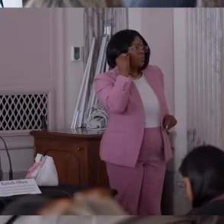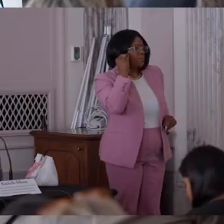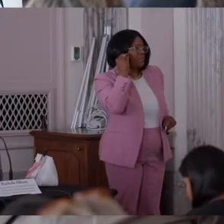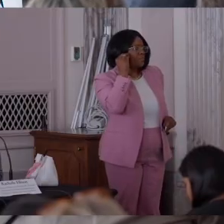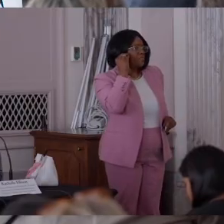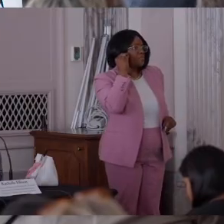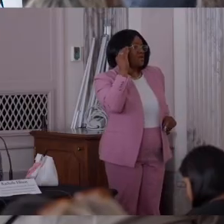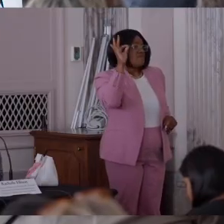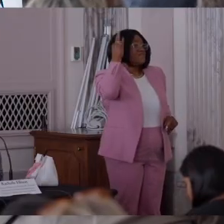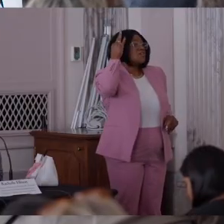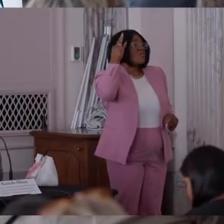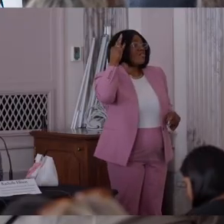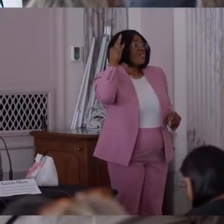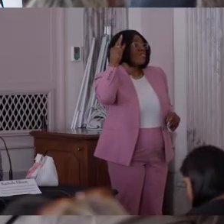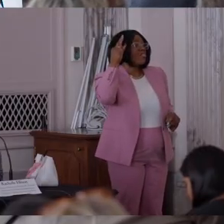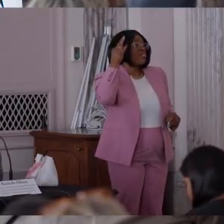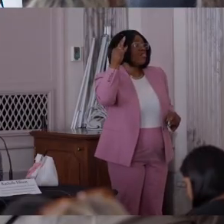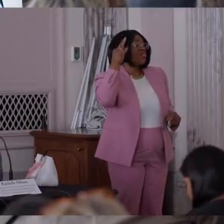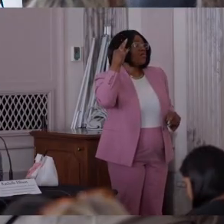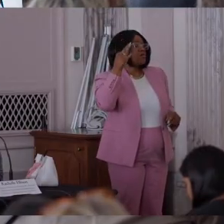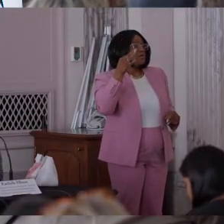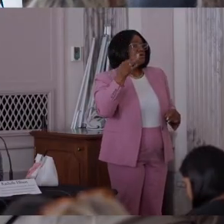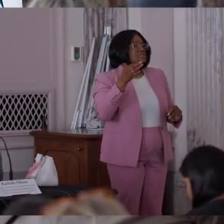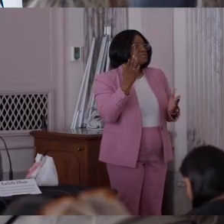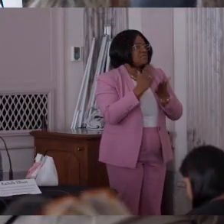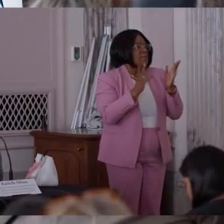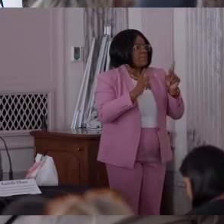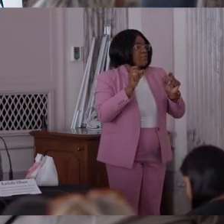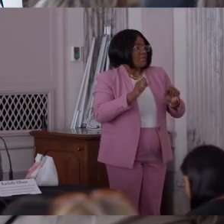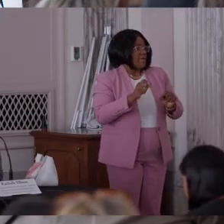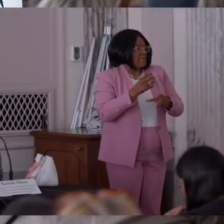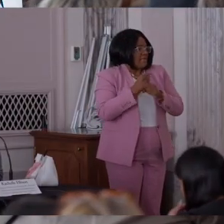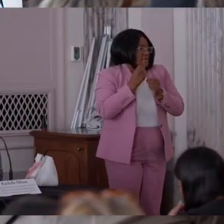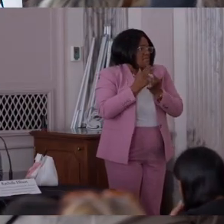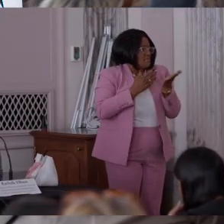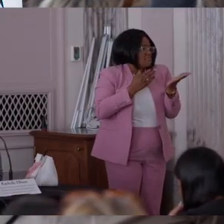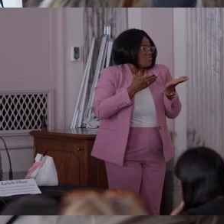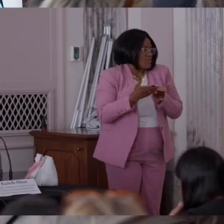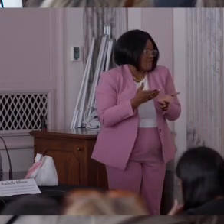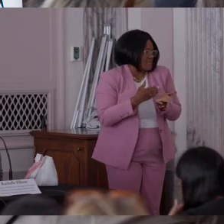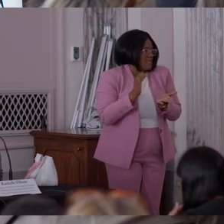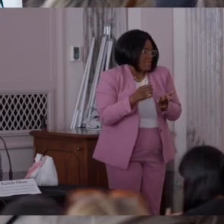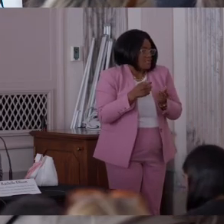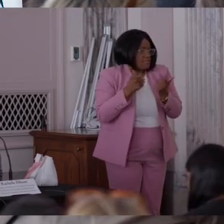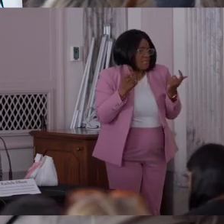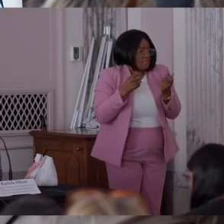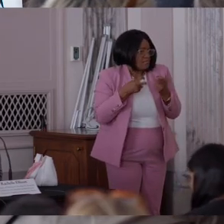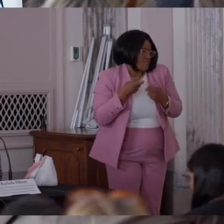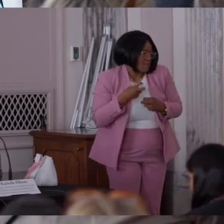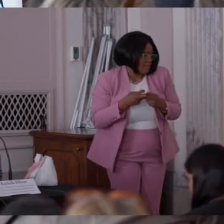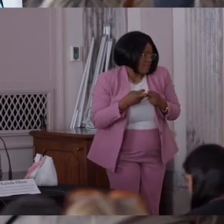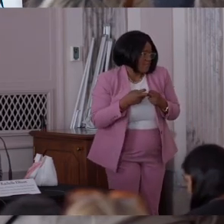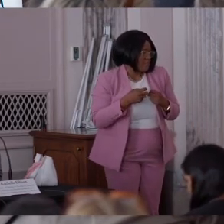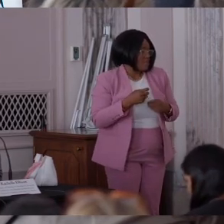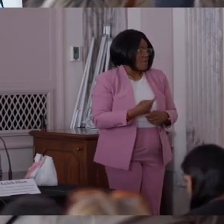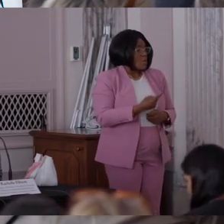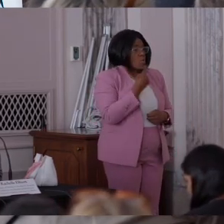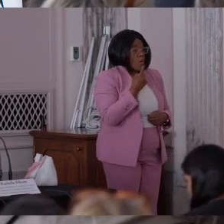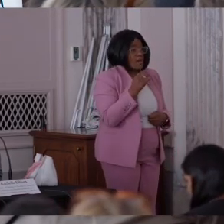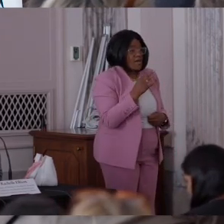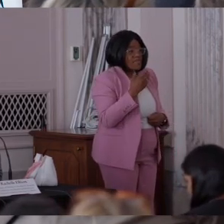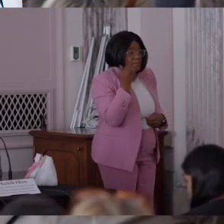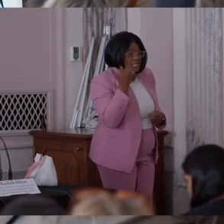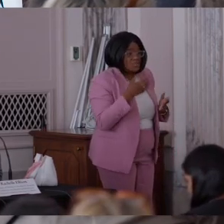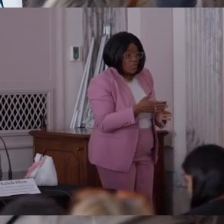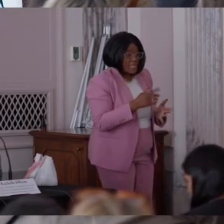definition, there are people that can get services. So that is the big issue. So one of the